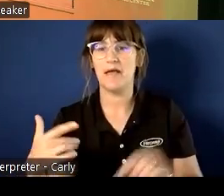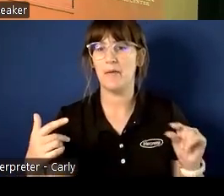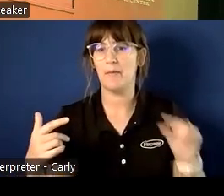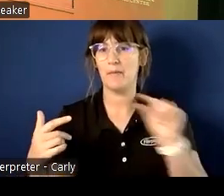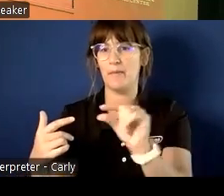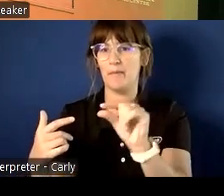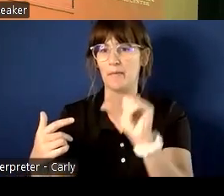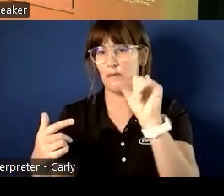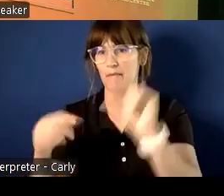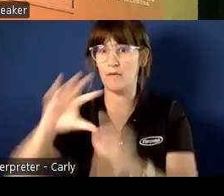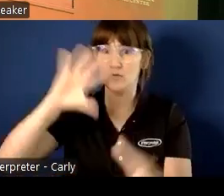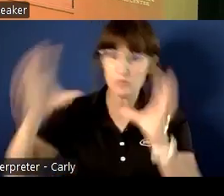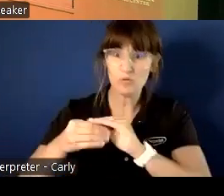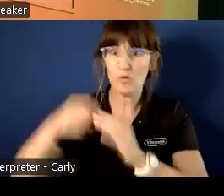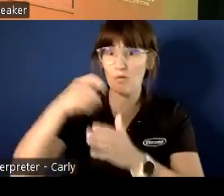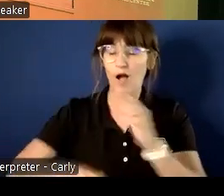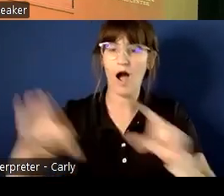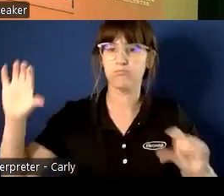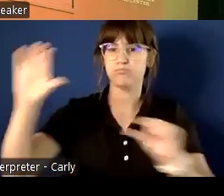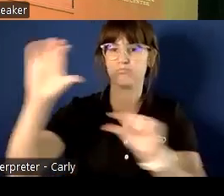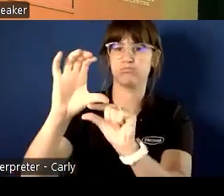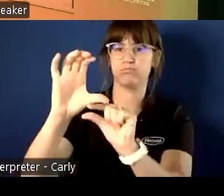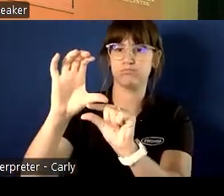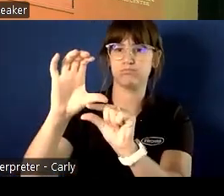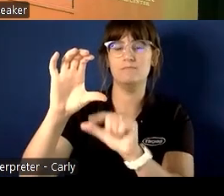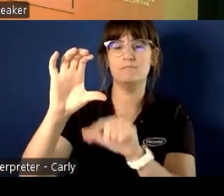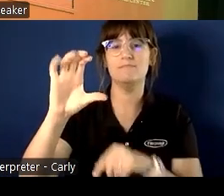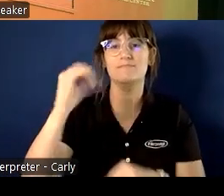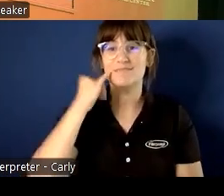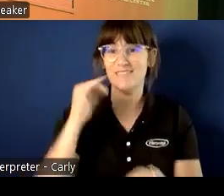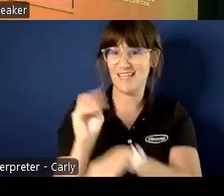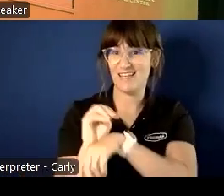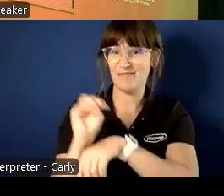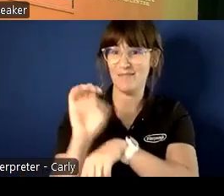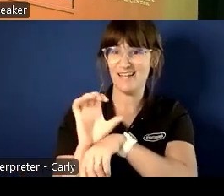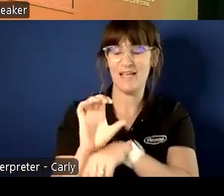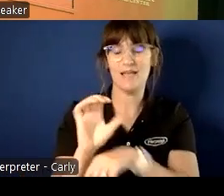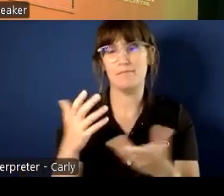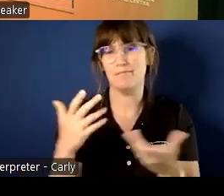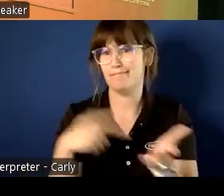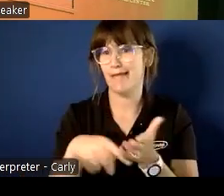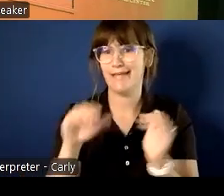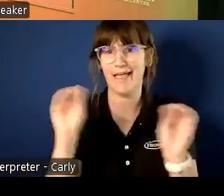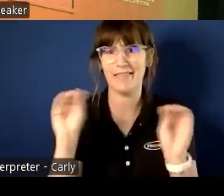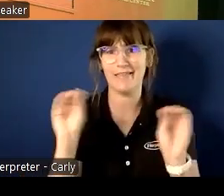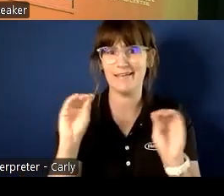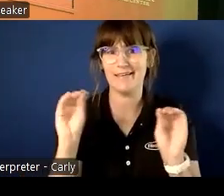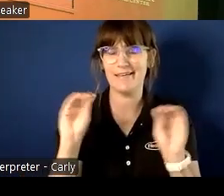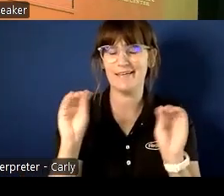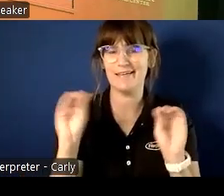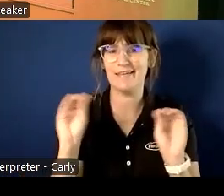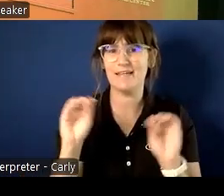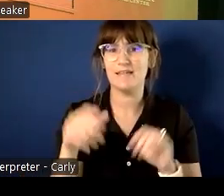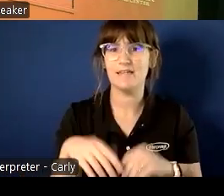little of the total cost of care, right? If you're Medicaid, you probably virtually nothing. But if when you're in